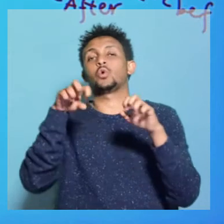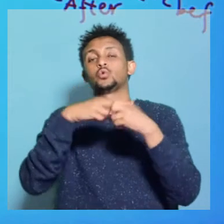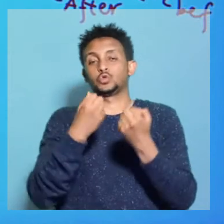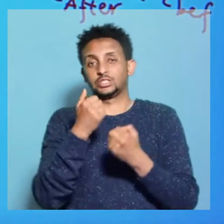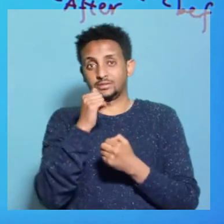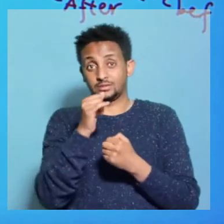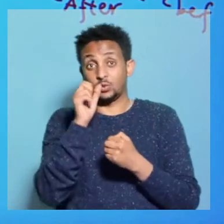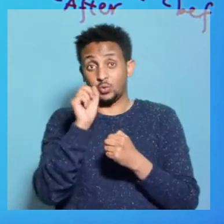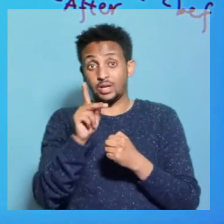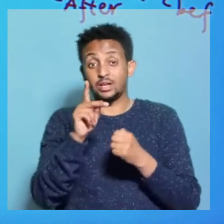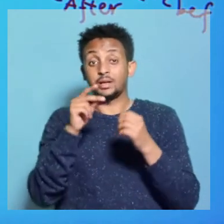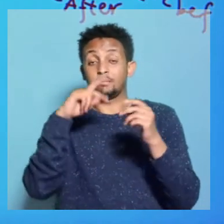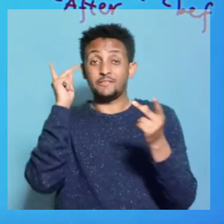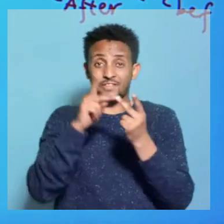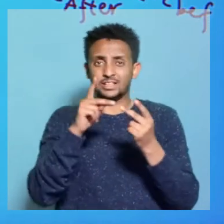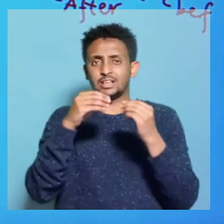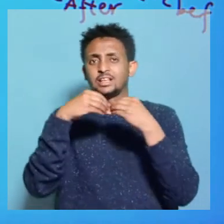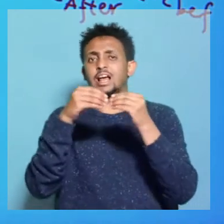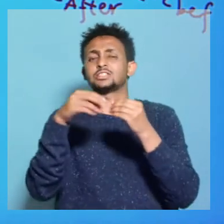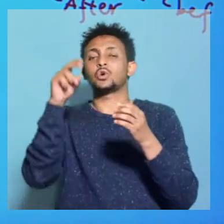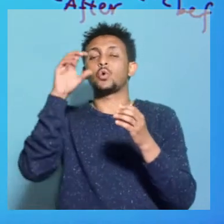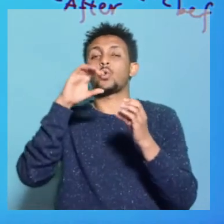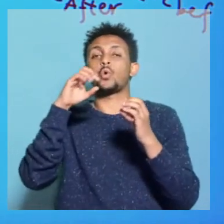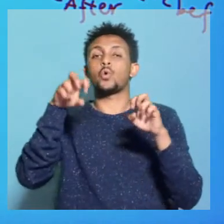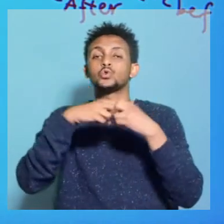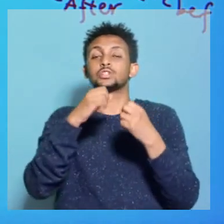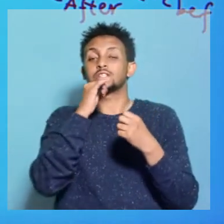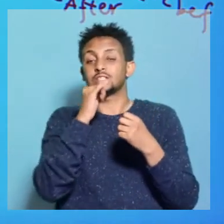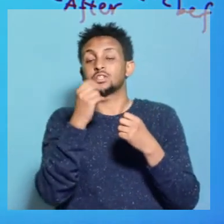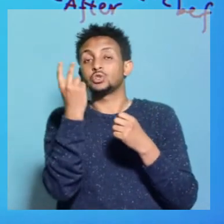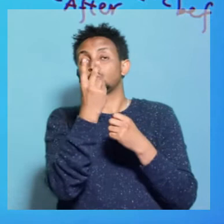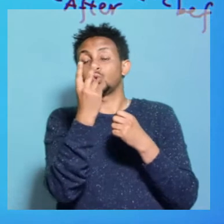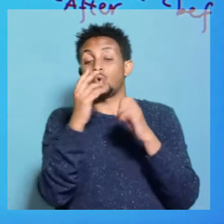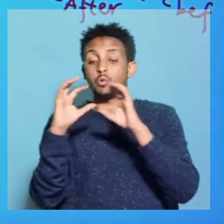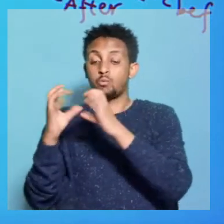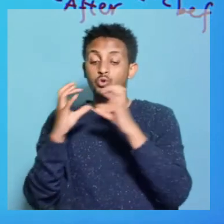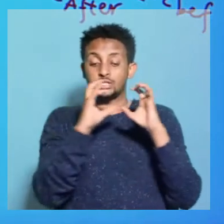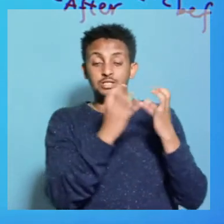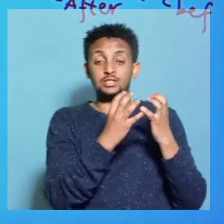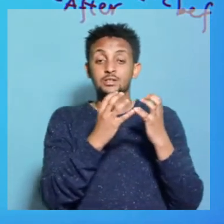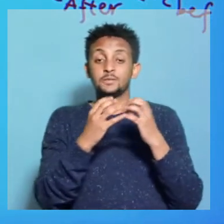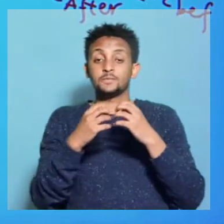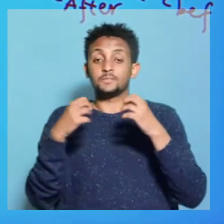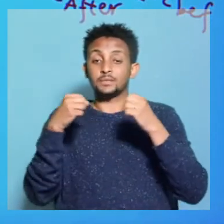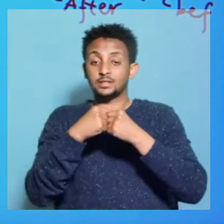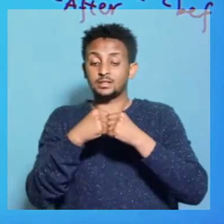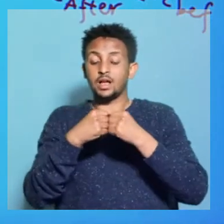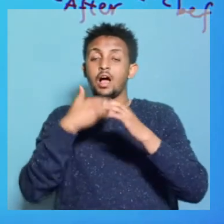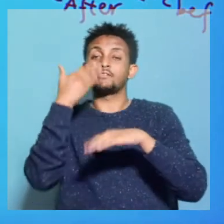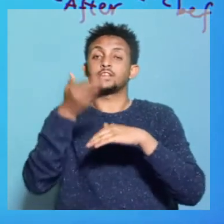Okay? Perfectly inelastic collision is a type of collision in which the two bodies stick together after